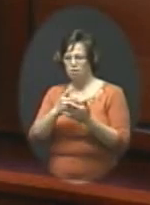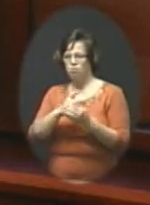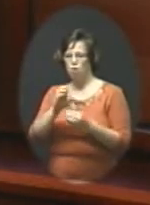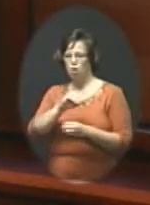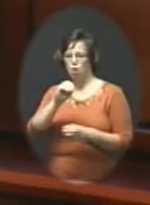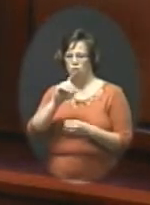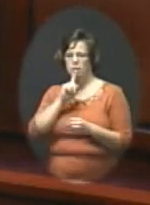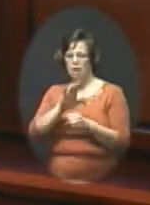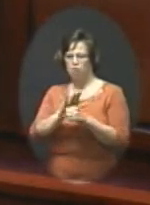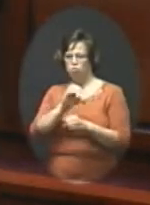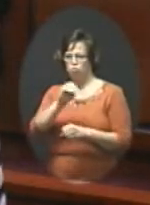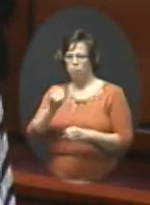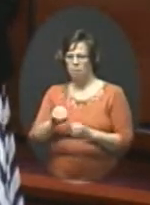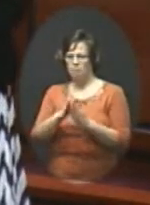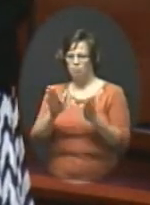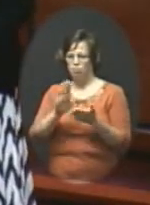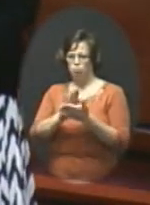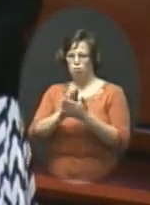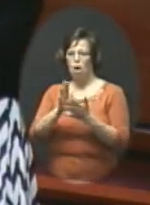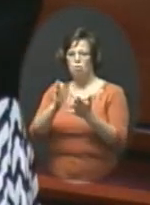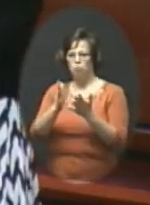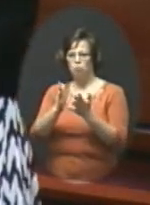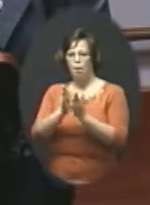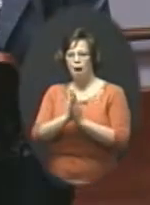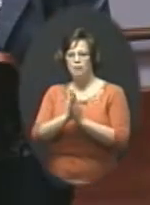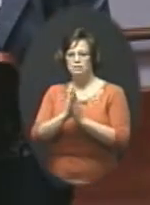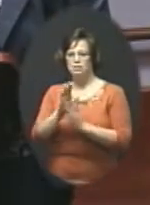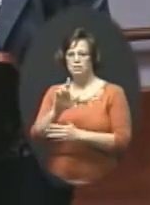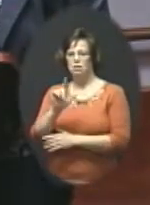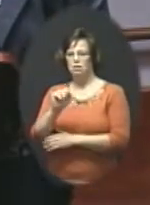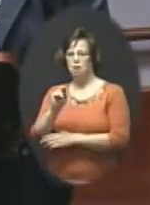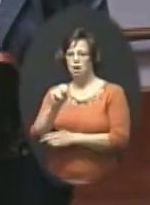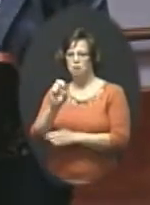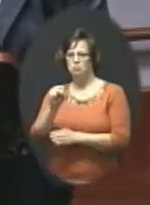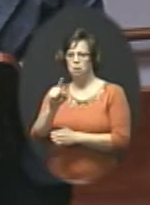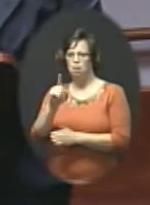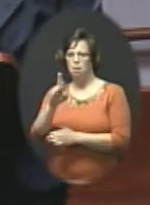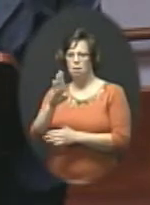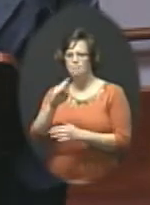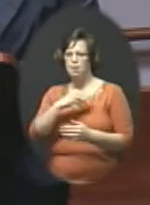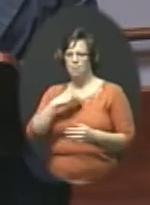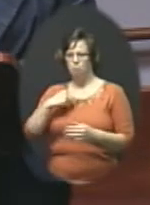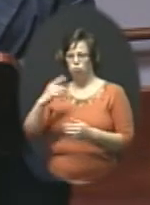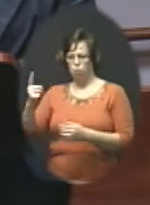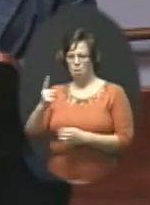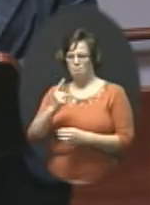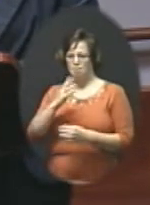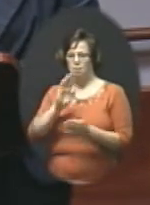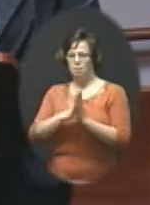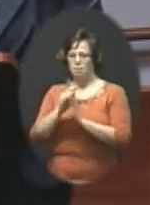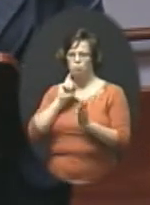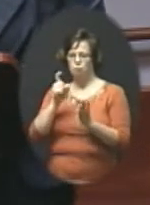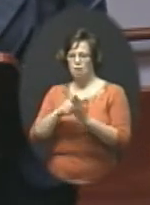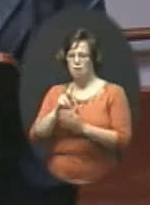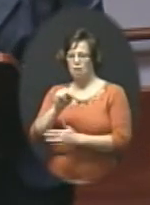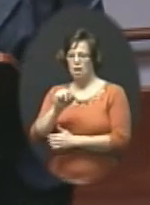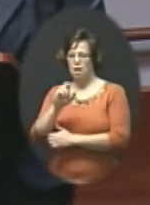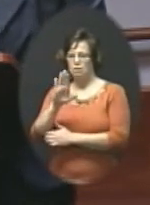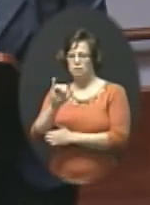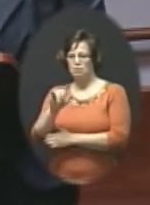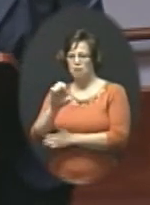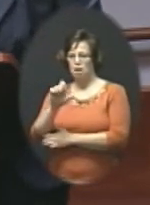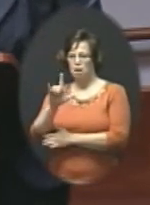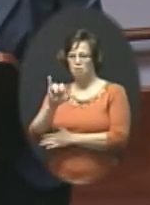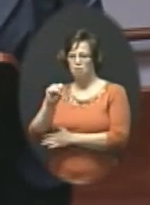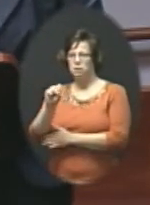Public Schools. I'd like to ask the following Olathe Evening Lions Club members to come forward and be recognized: Nancy Ellis, Dean